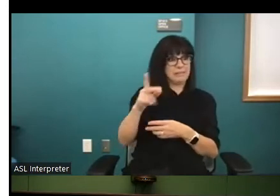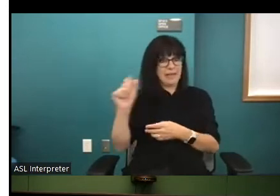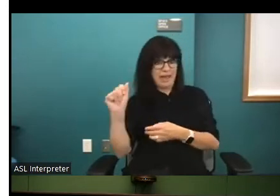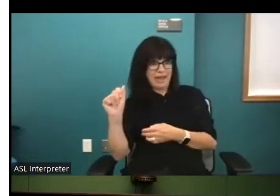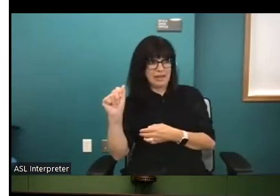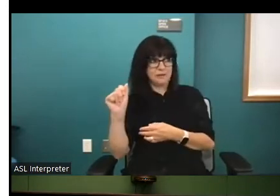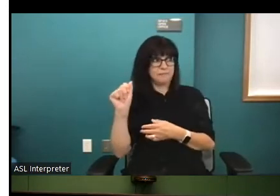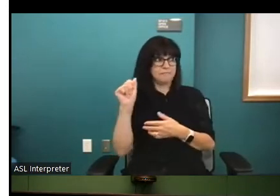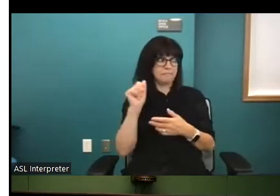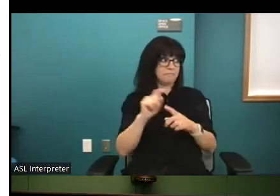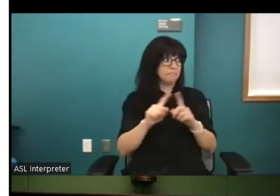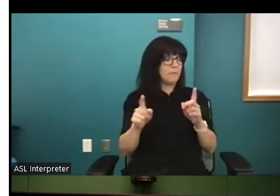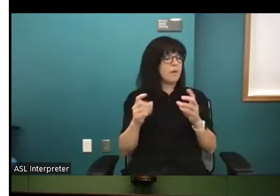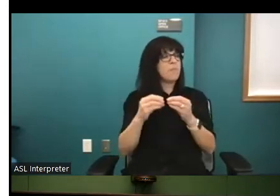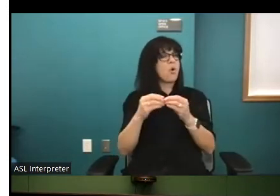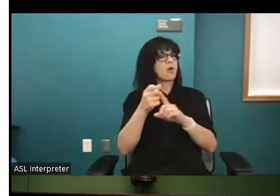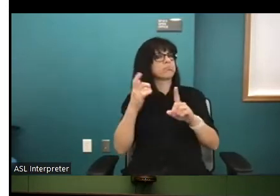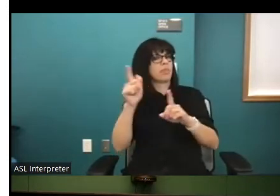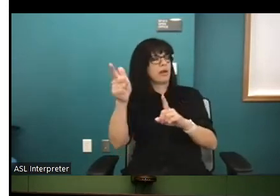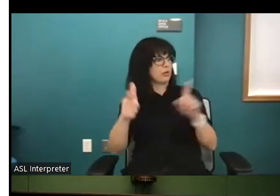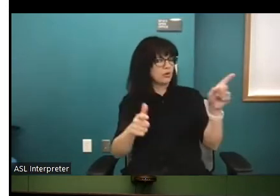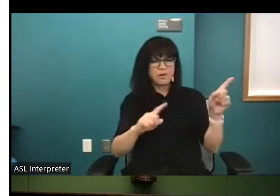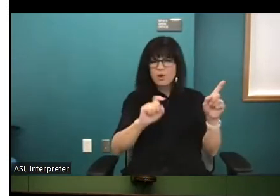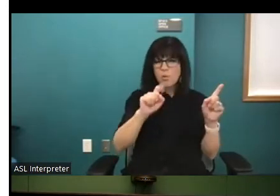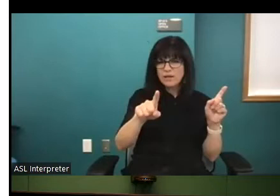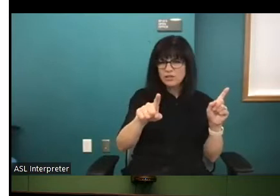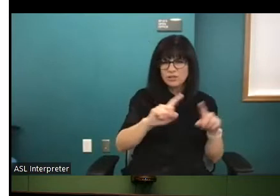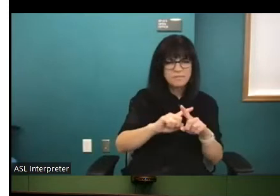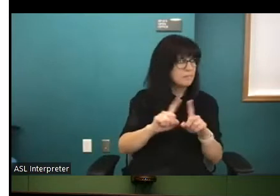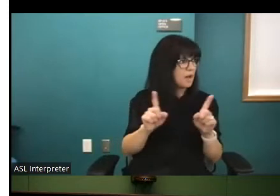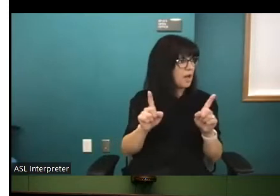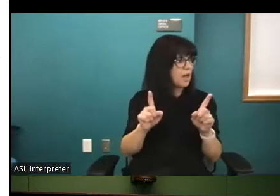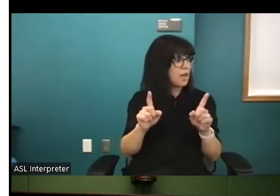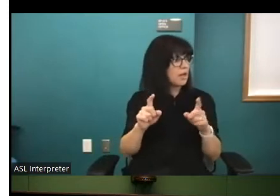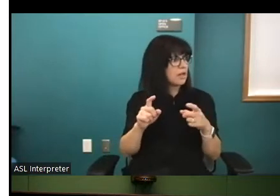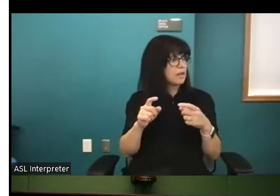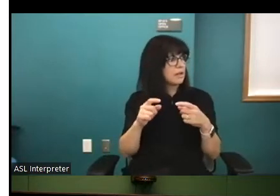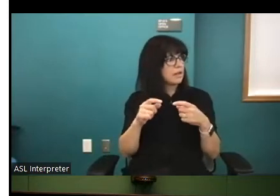but more to come on that. Yeah, and one question I have with that too, because I have noticed